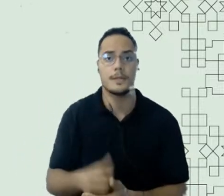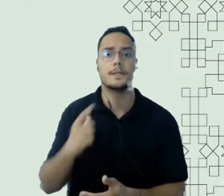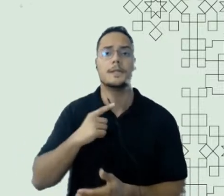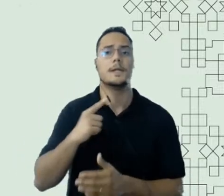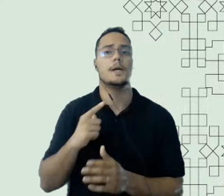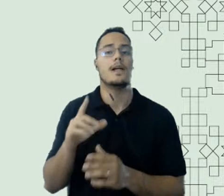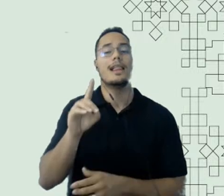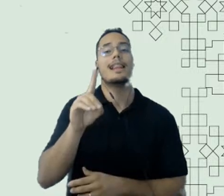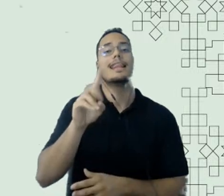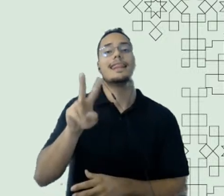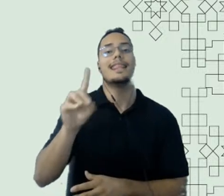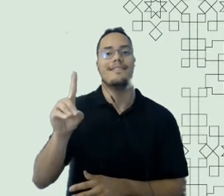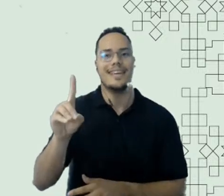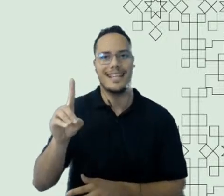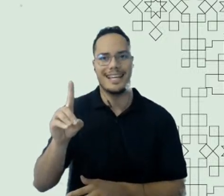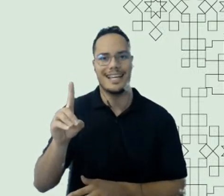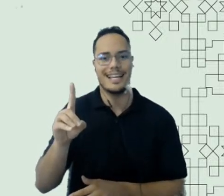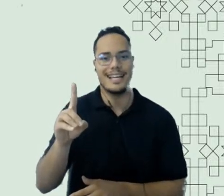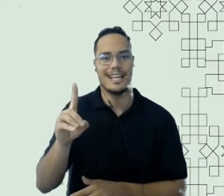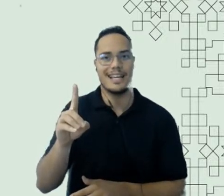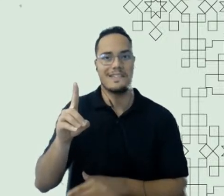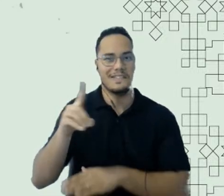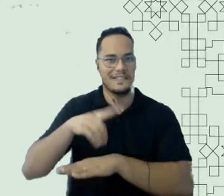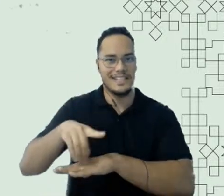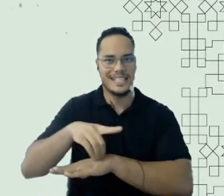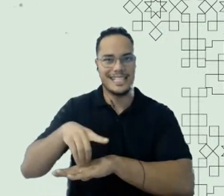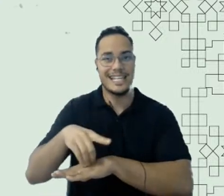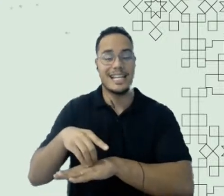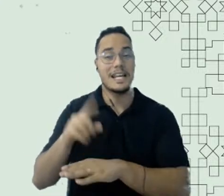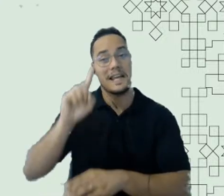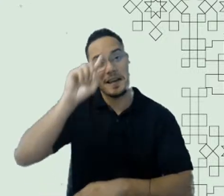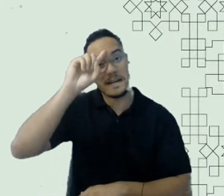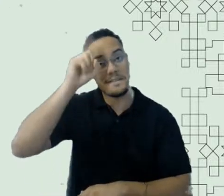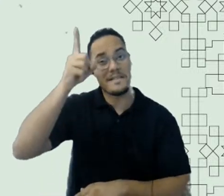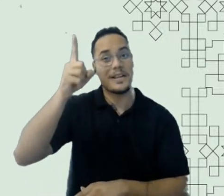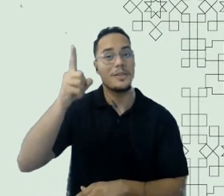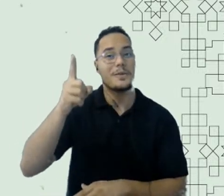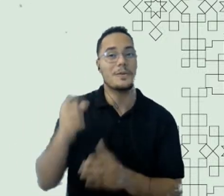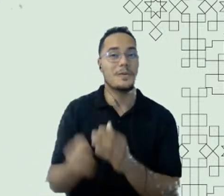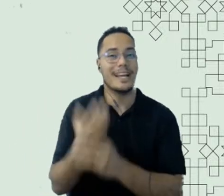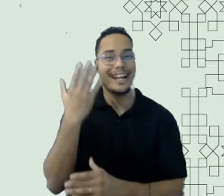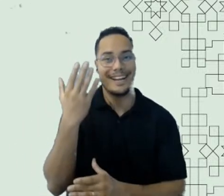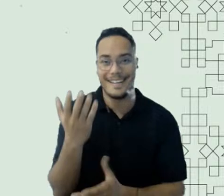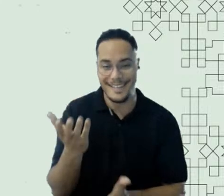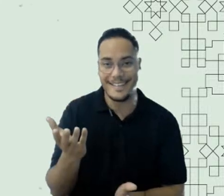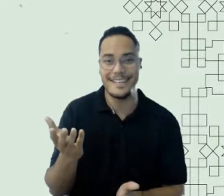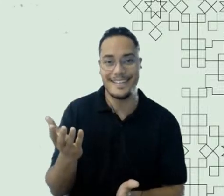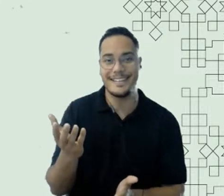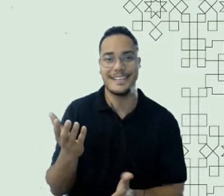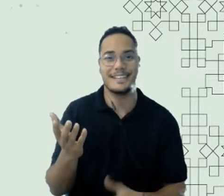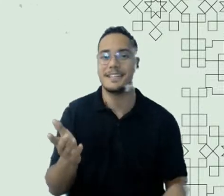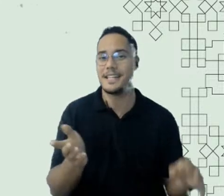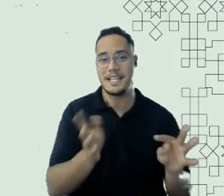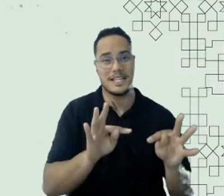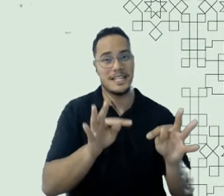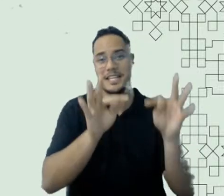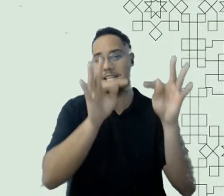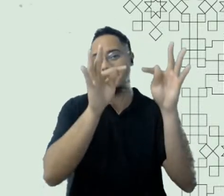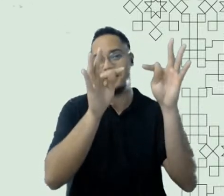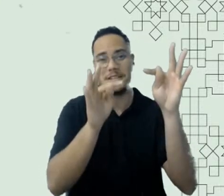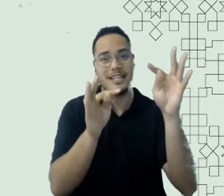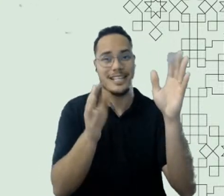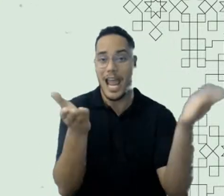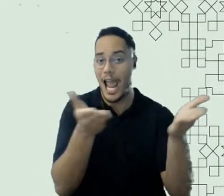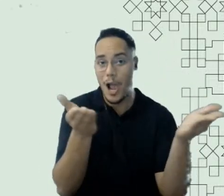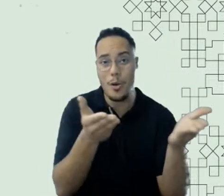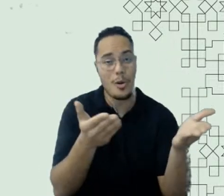time, Wikipedia emerged, but we didn't have iTunes, we didn't have, a lot of things that seem to have been born with